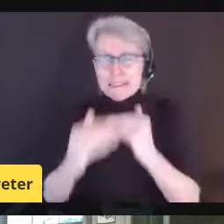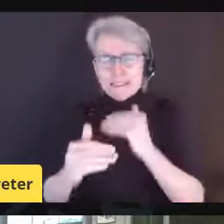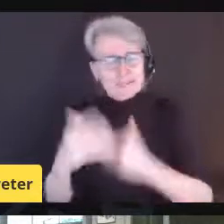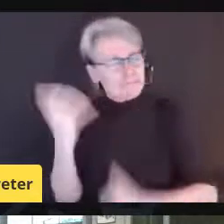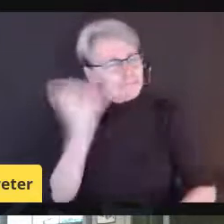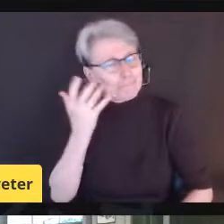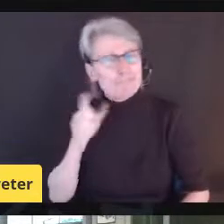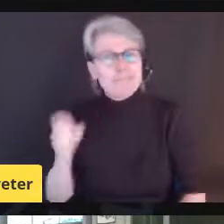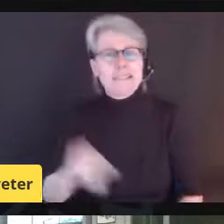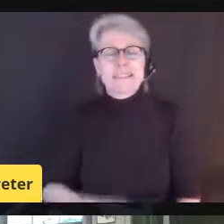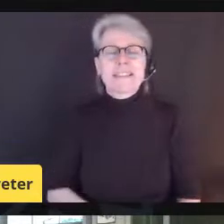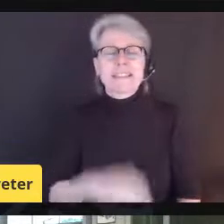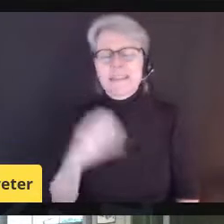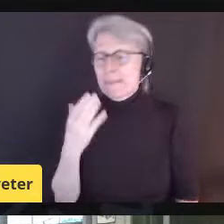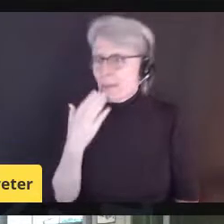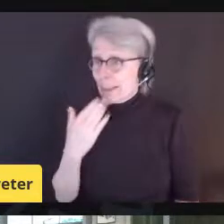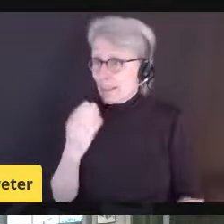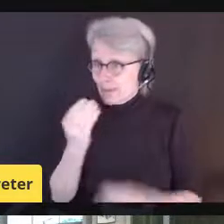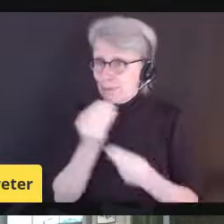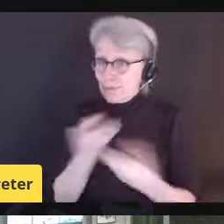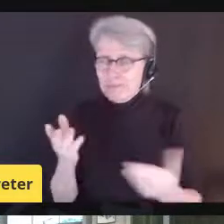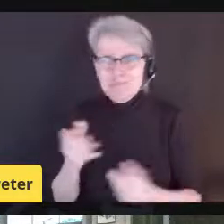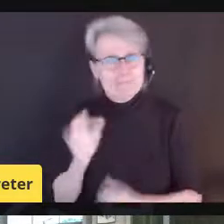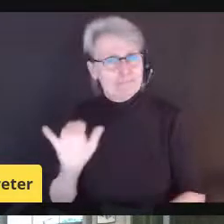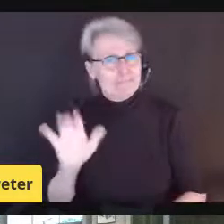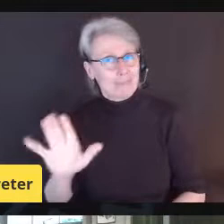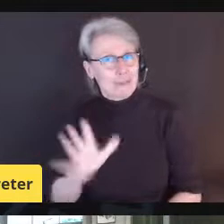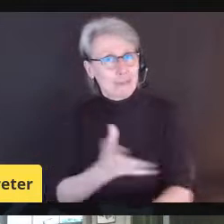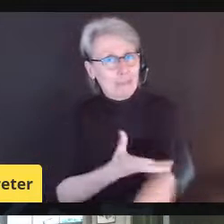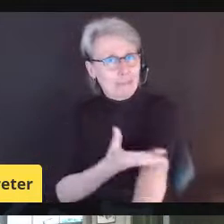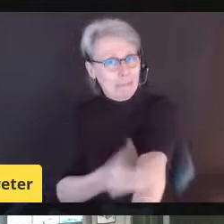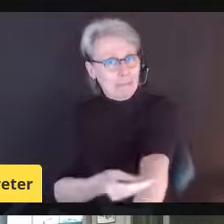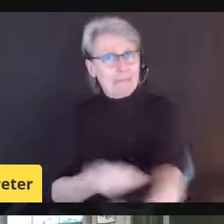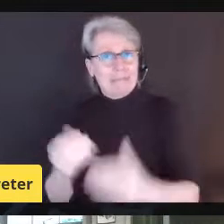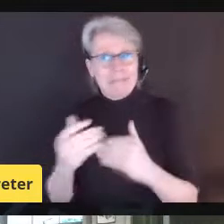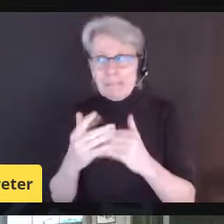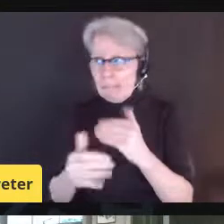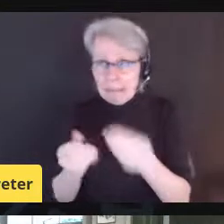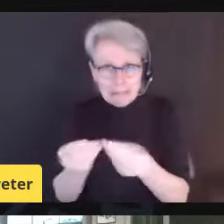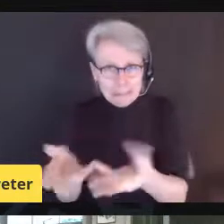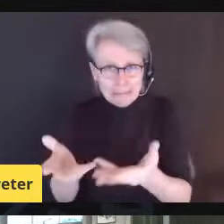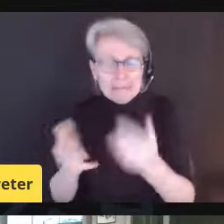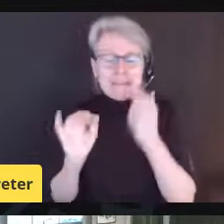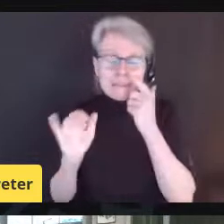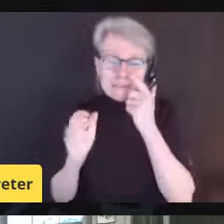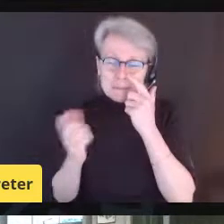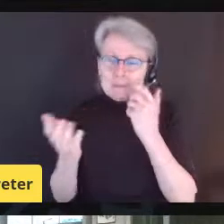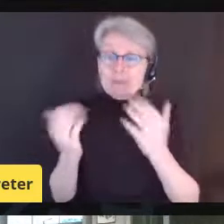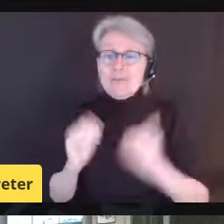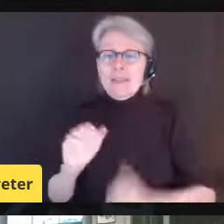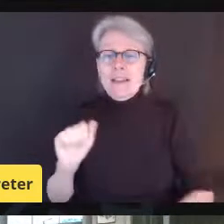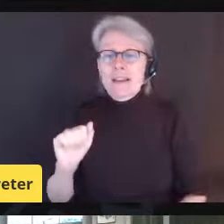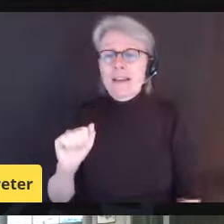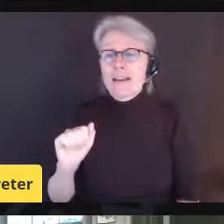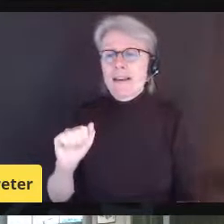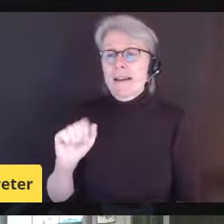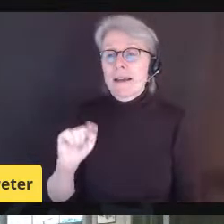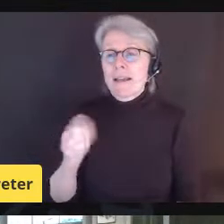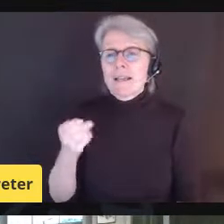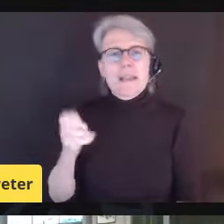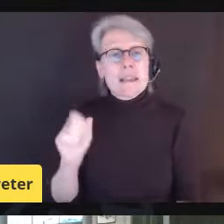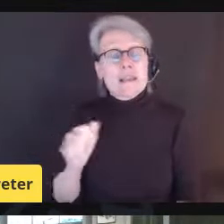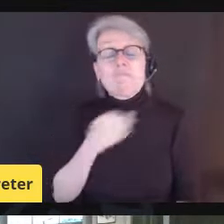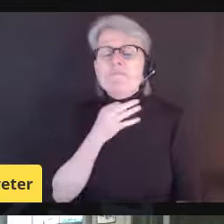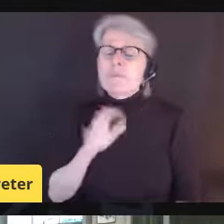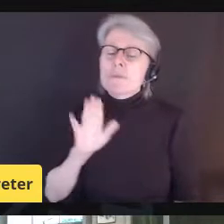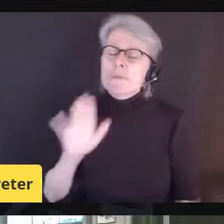Perfect. Thank you so much for sharing that. All right, Athena, I have a question for you. Have you ever had to do anything at your job